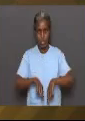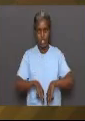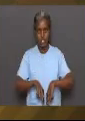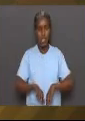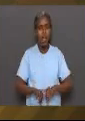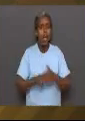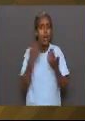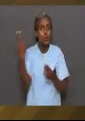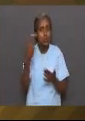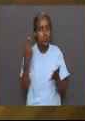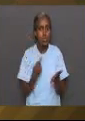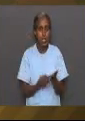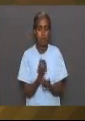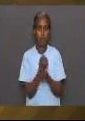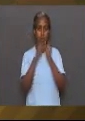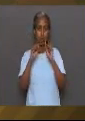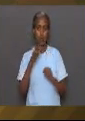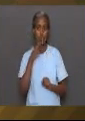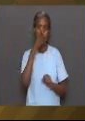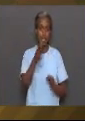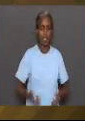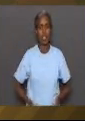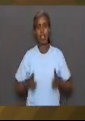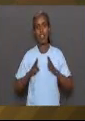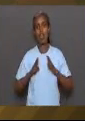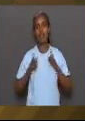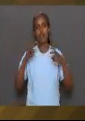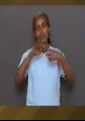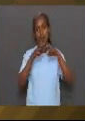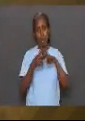use them to solve real-life problems.